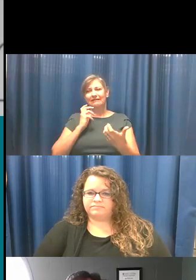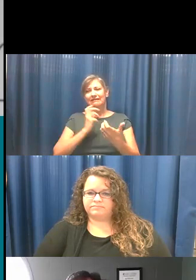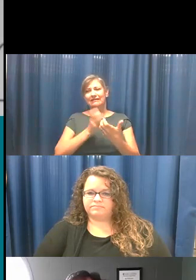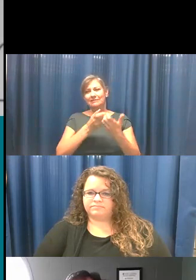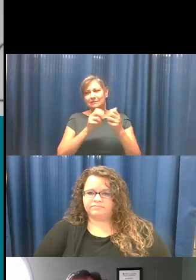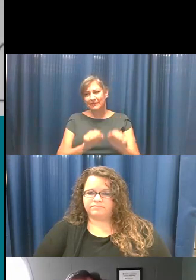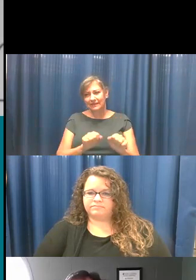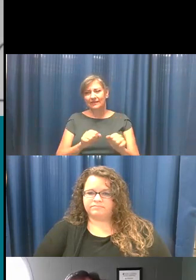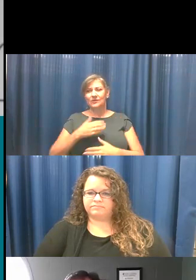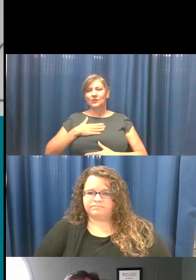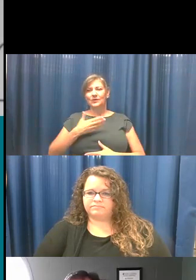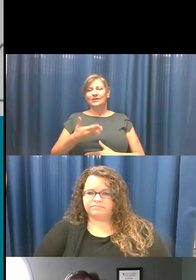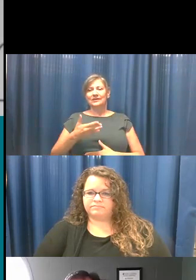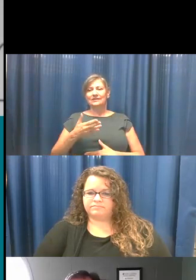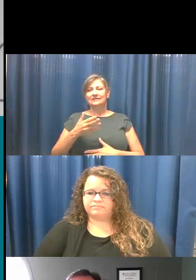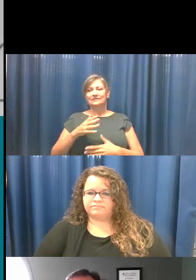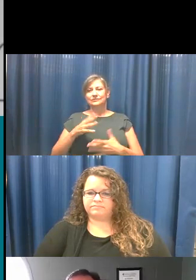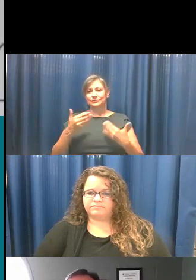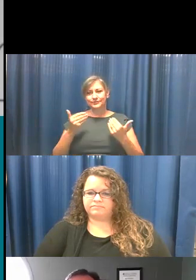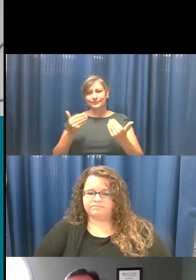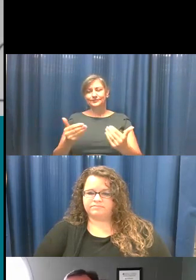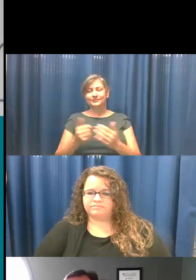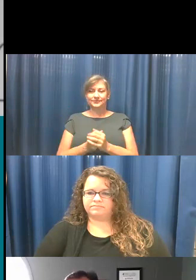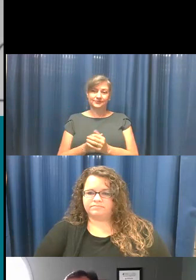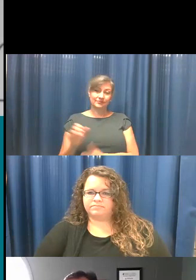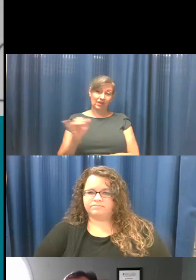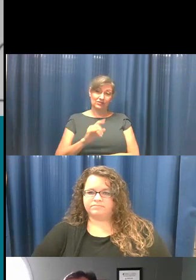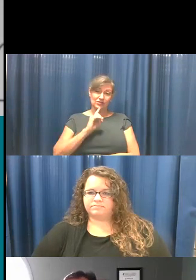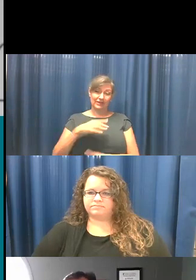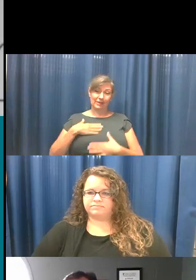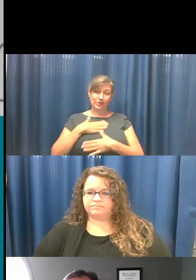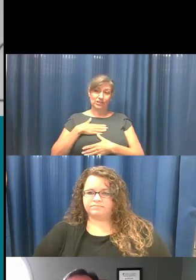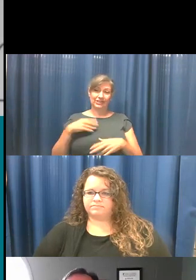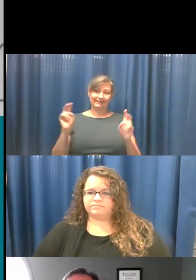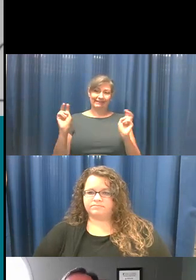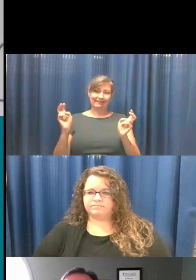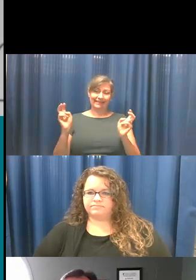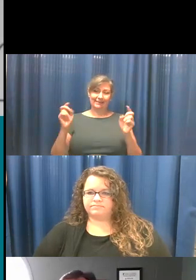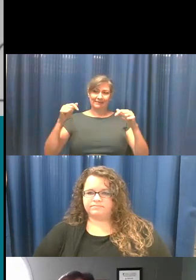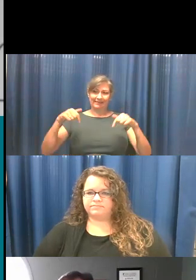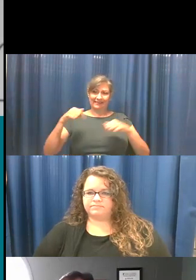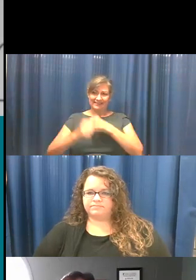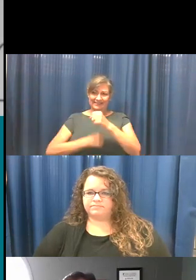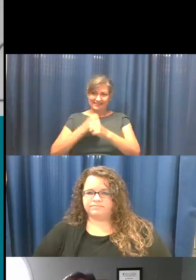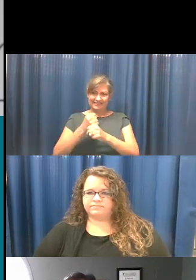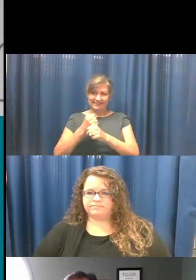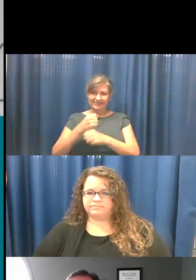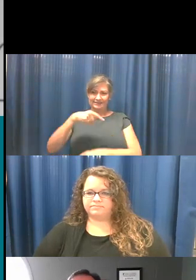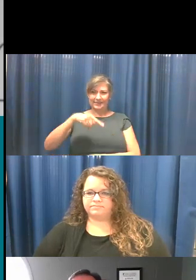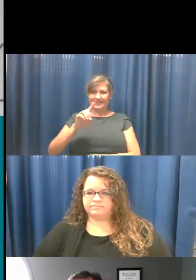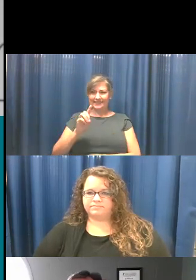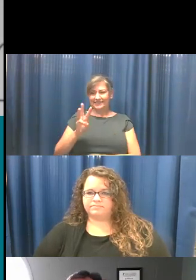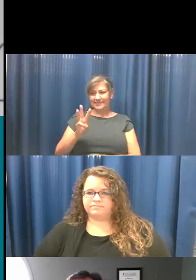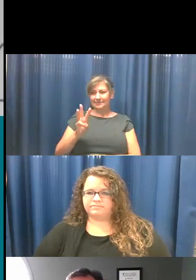to go along with all that. I also really appreciate the theme of this year's PDW: